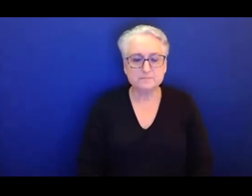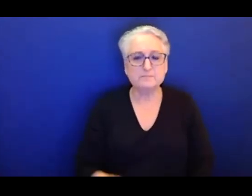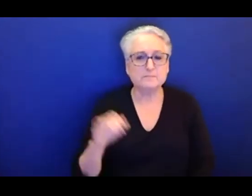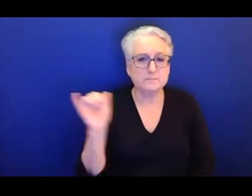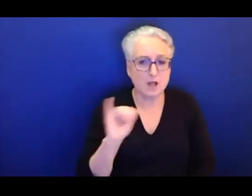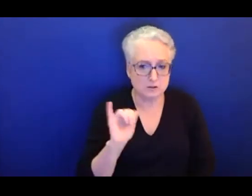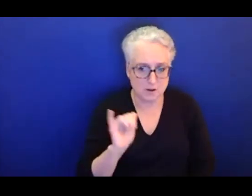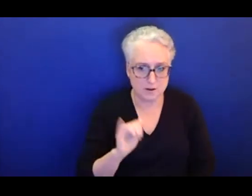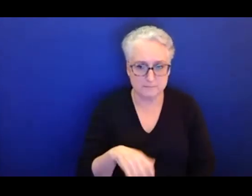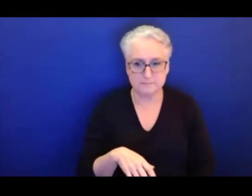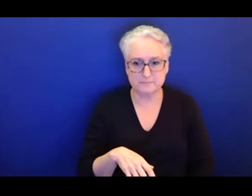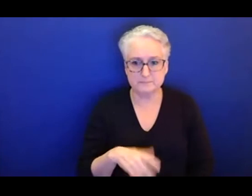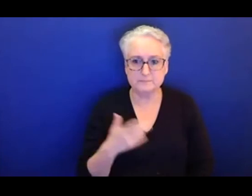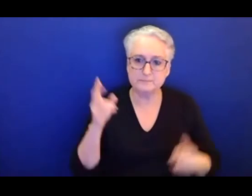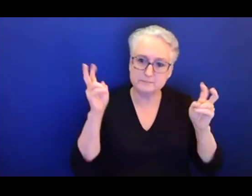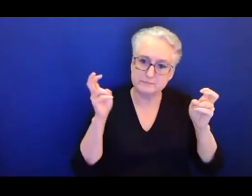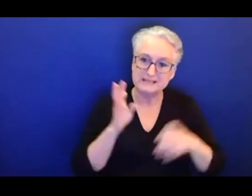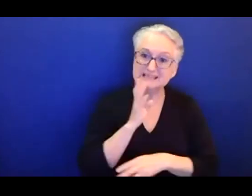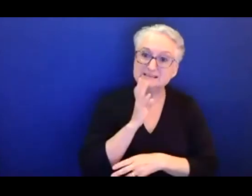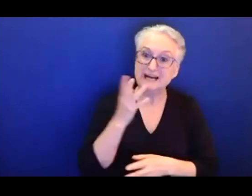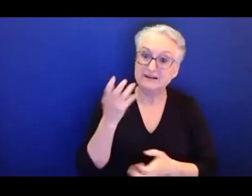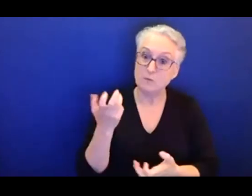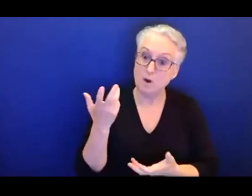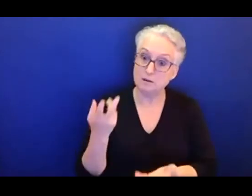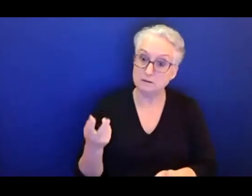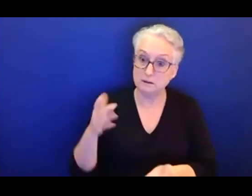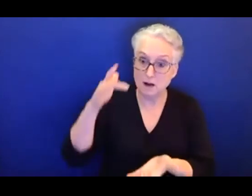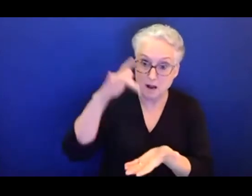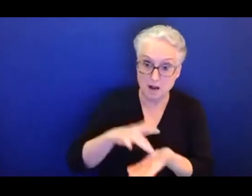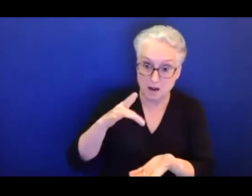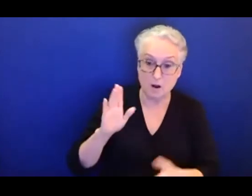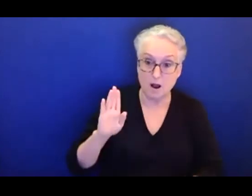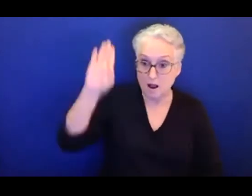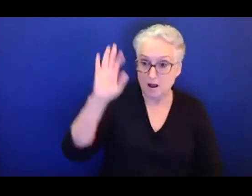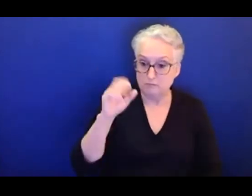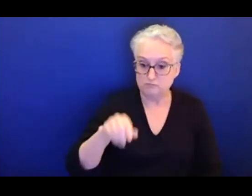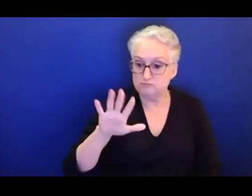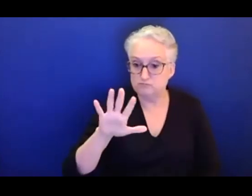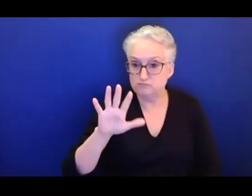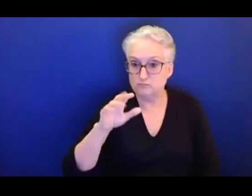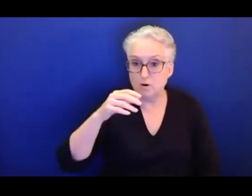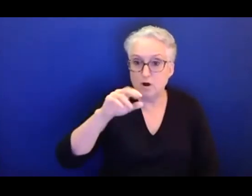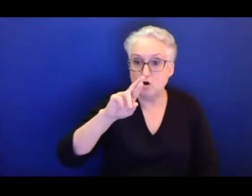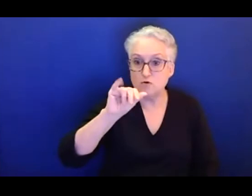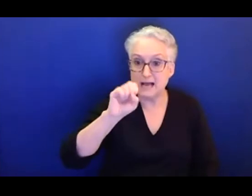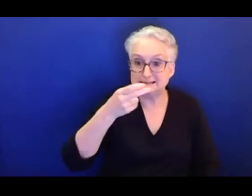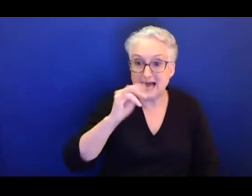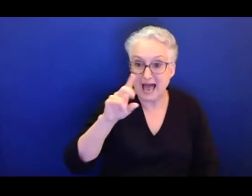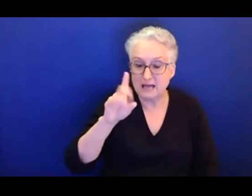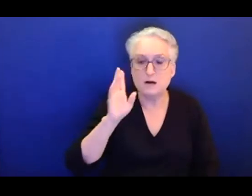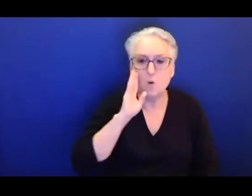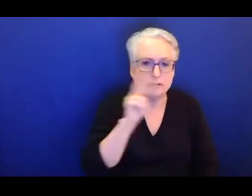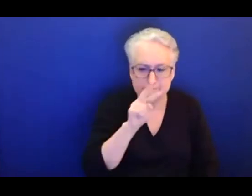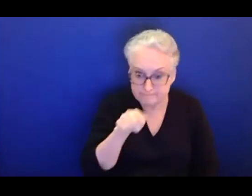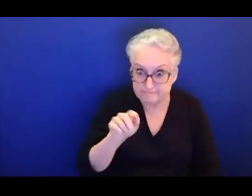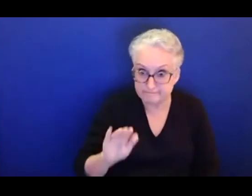computer, you can press the raise hand button. And if you're selected, we will grant you permission to